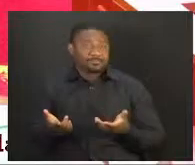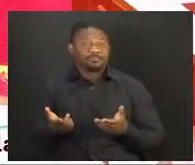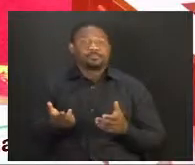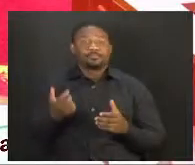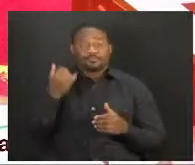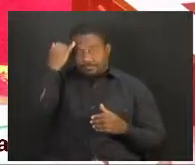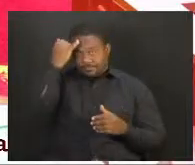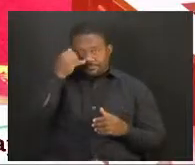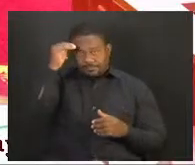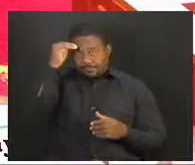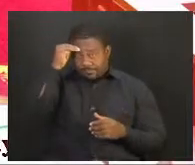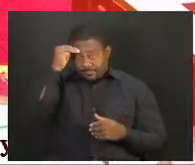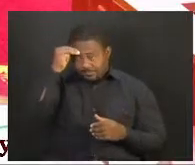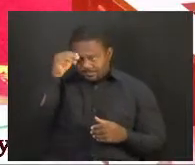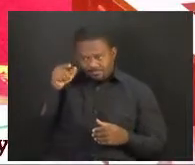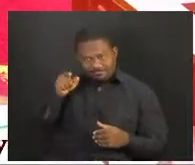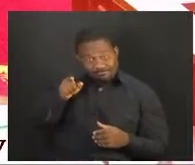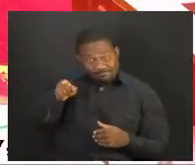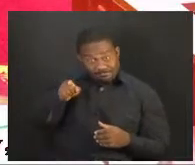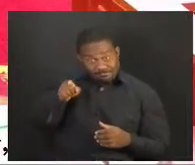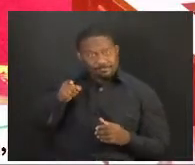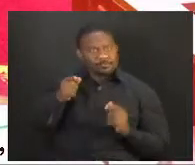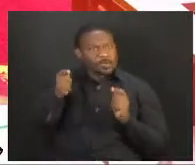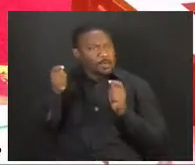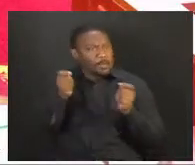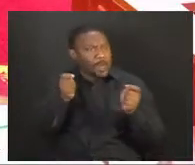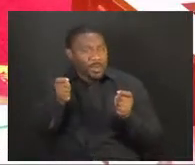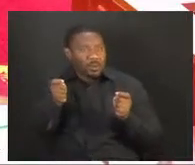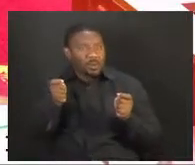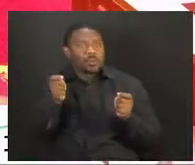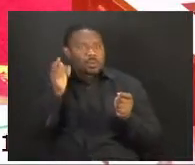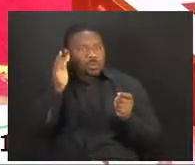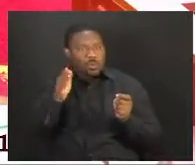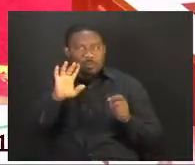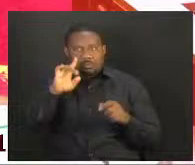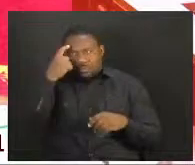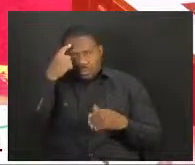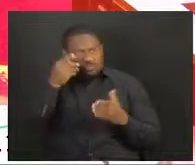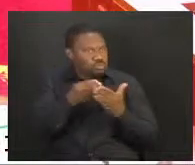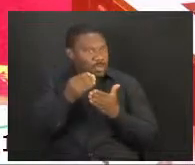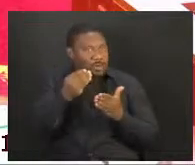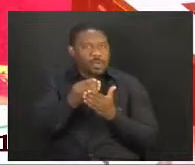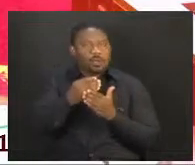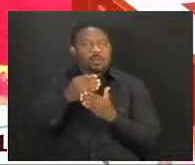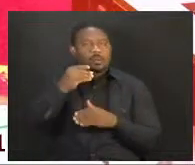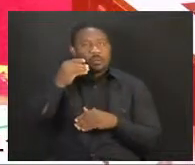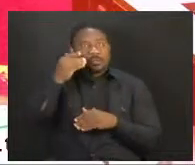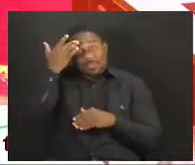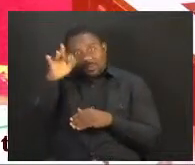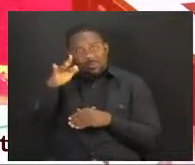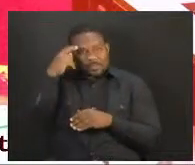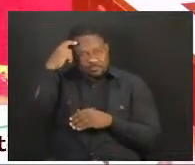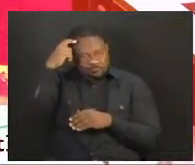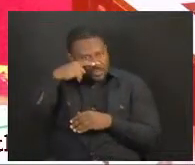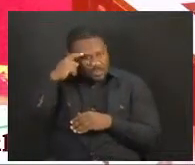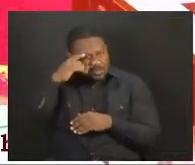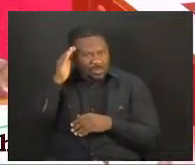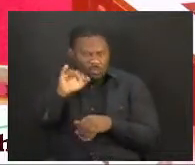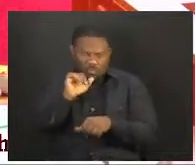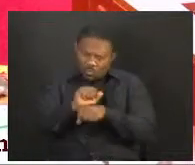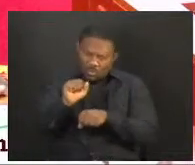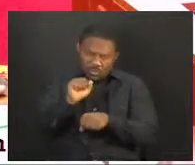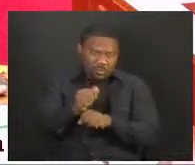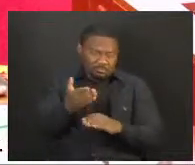Excellency President John Dramani Mahamad's administration will be fiscally disciplined and deliver improved